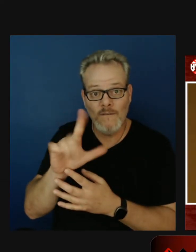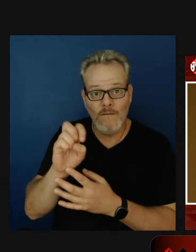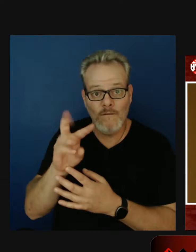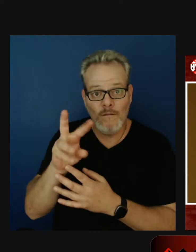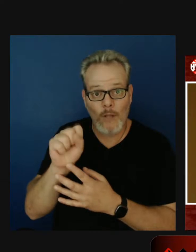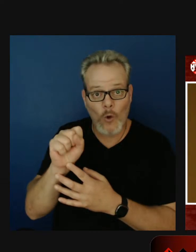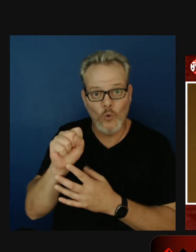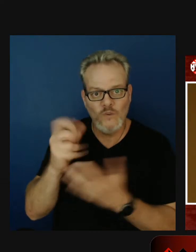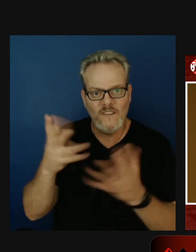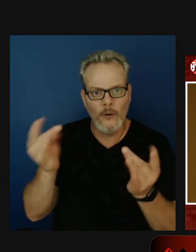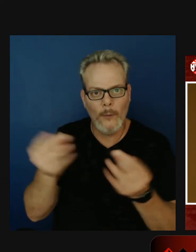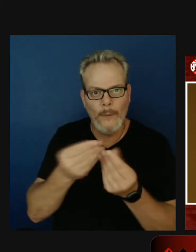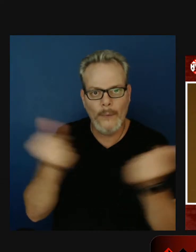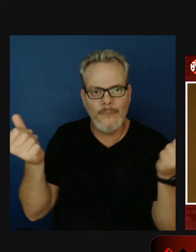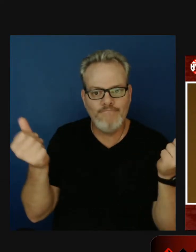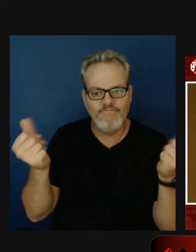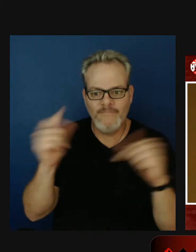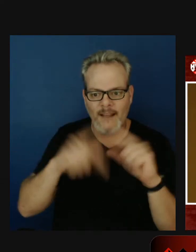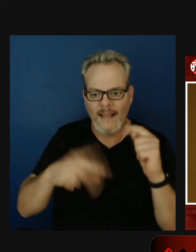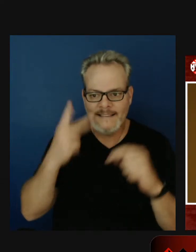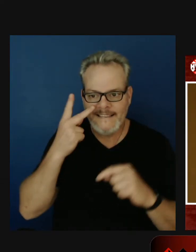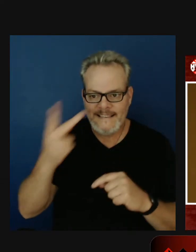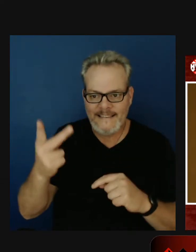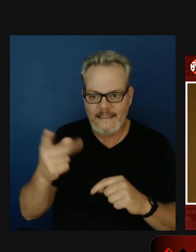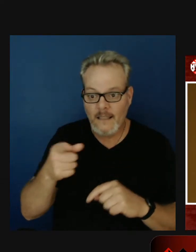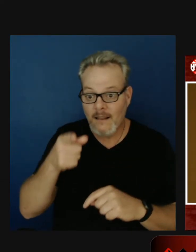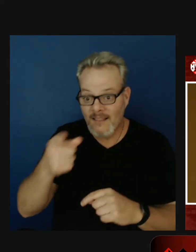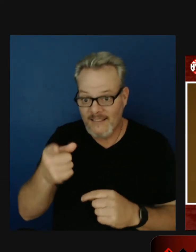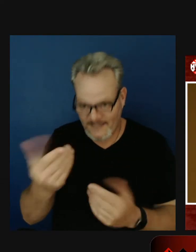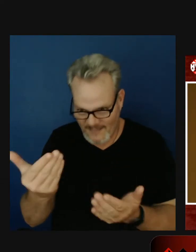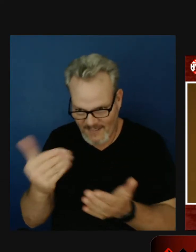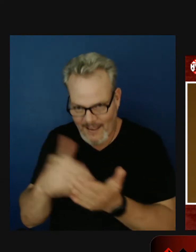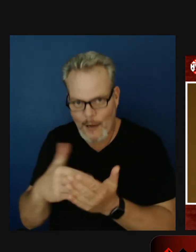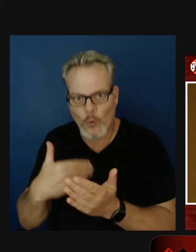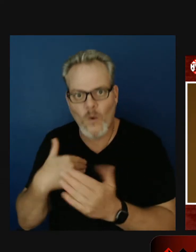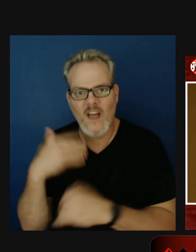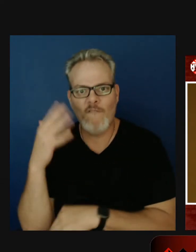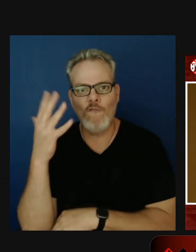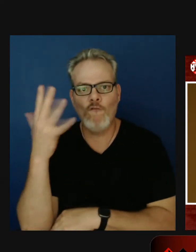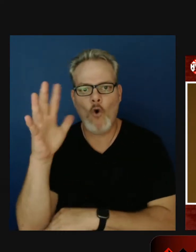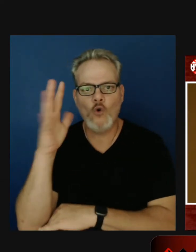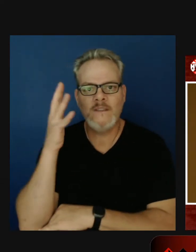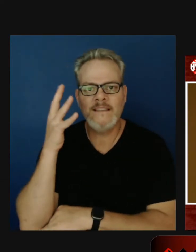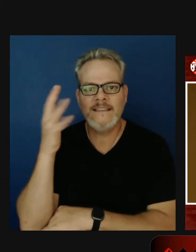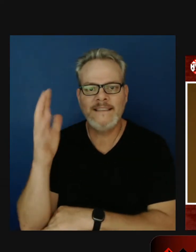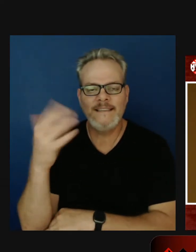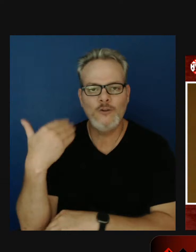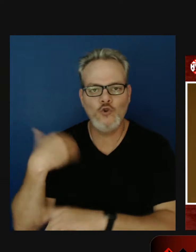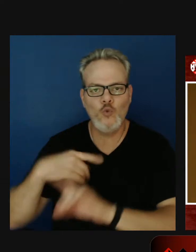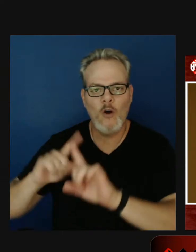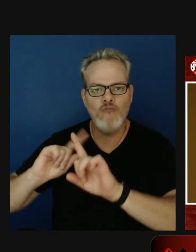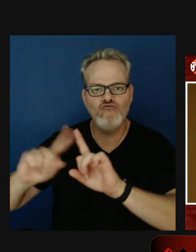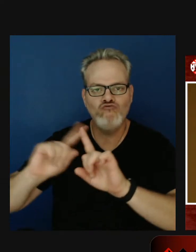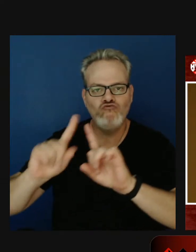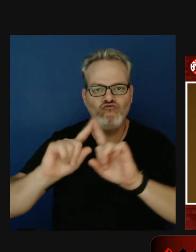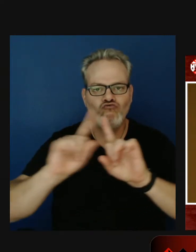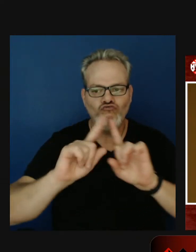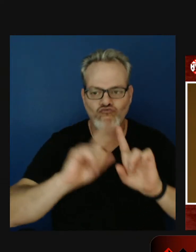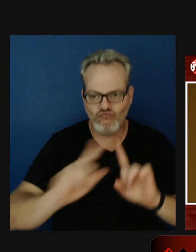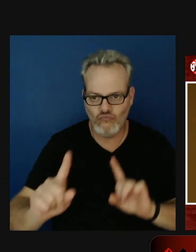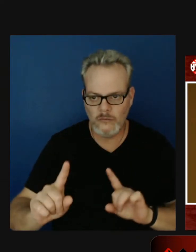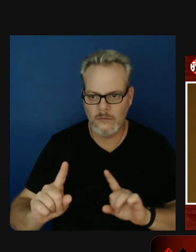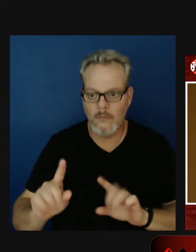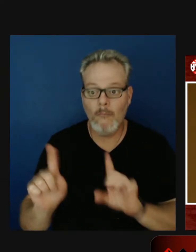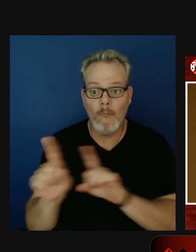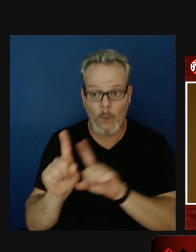correct position that it should be. And we've got our forests, our rangelands in white here. But it also, we